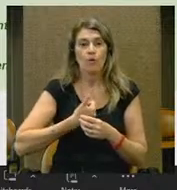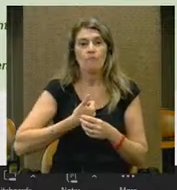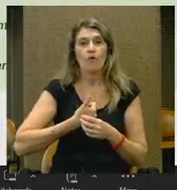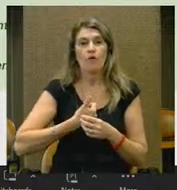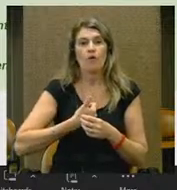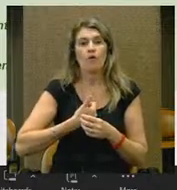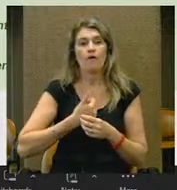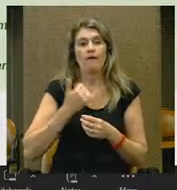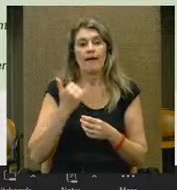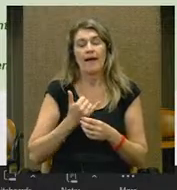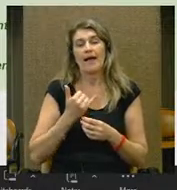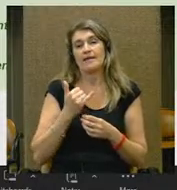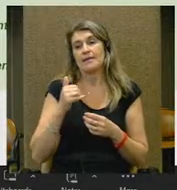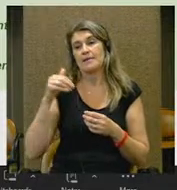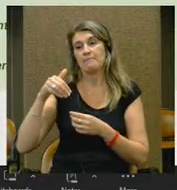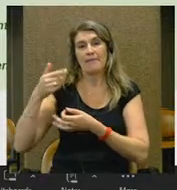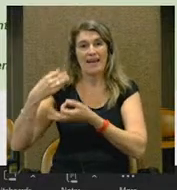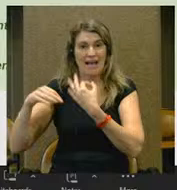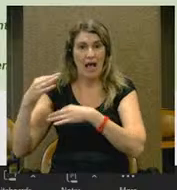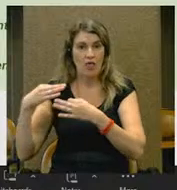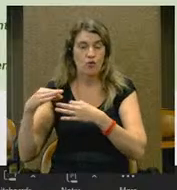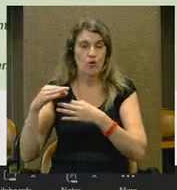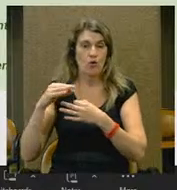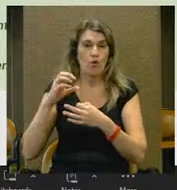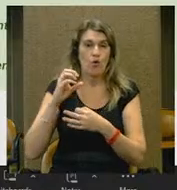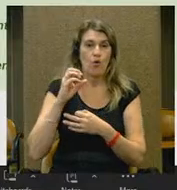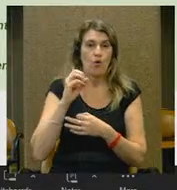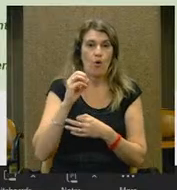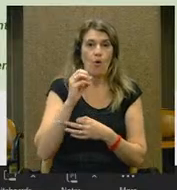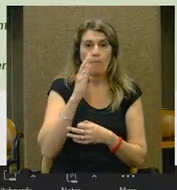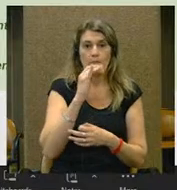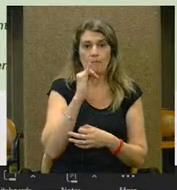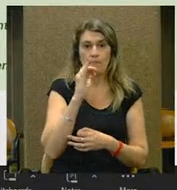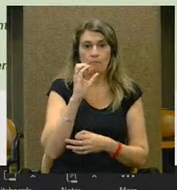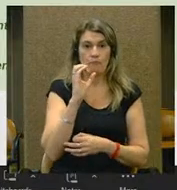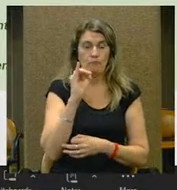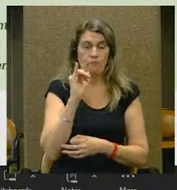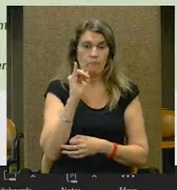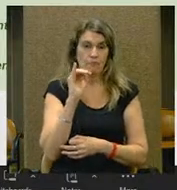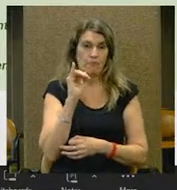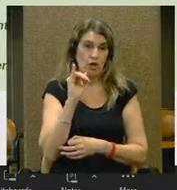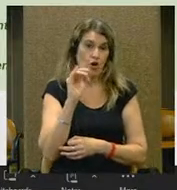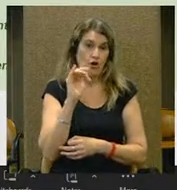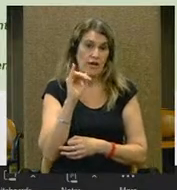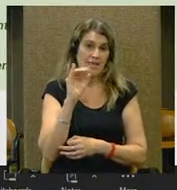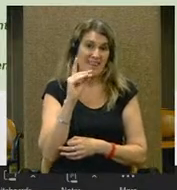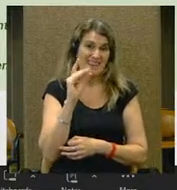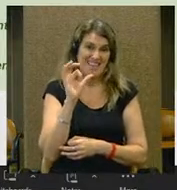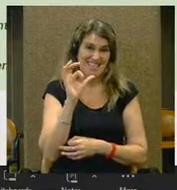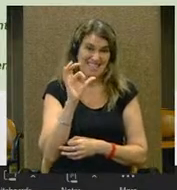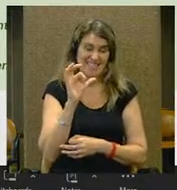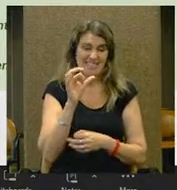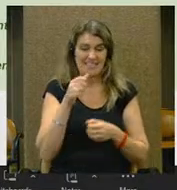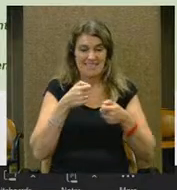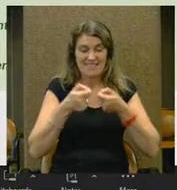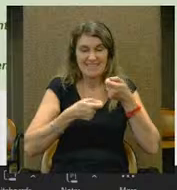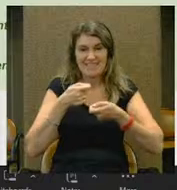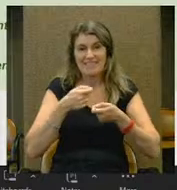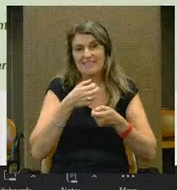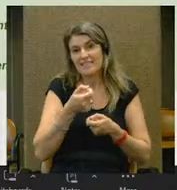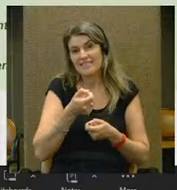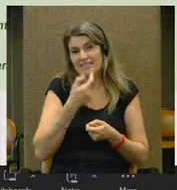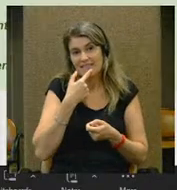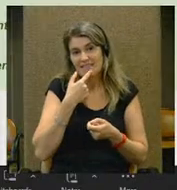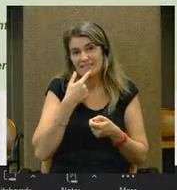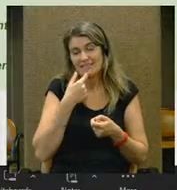was disrupted, and we see an increase of synthetic opioids that are typically stronger and more potent. Next slide, please,